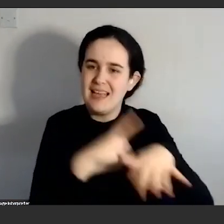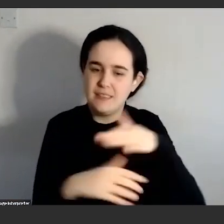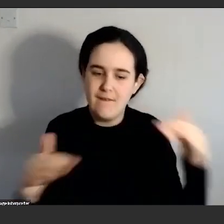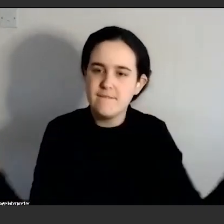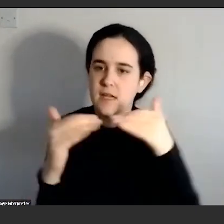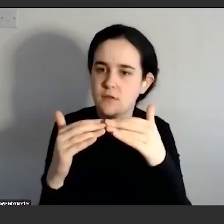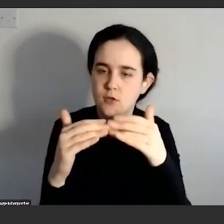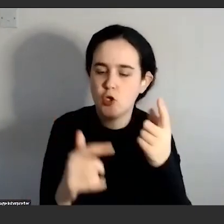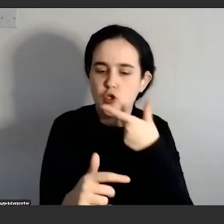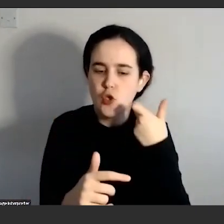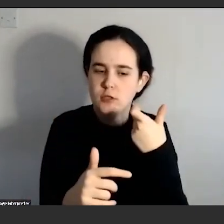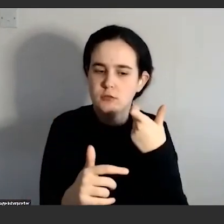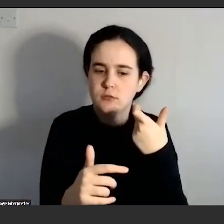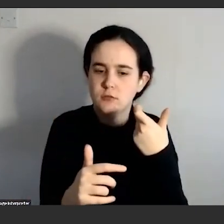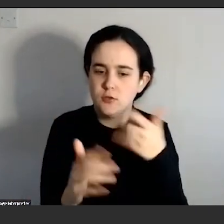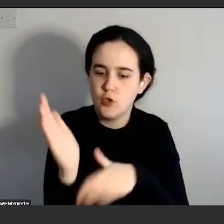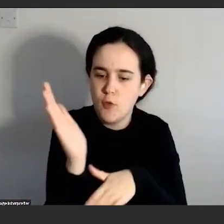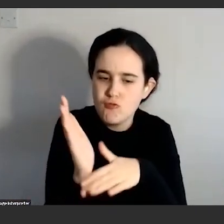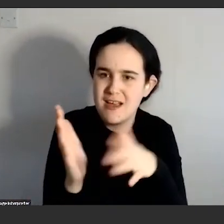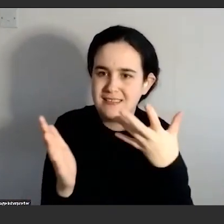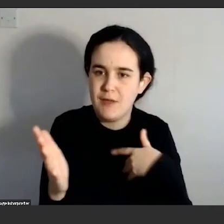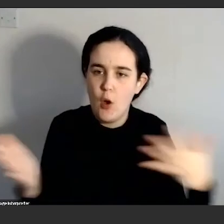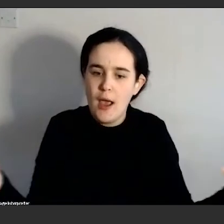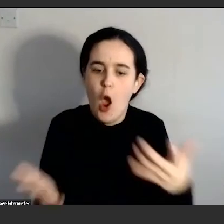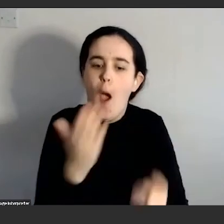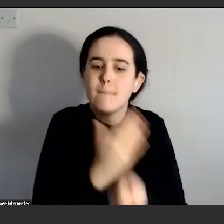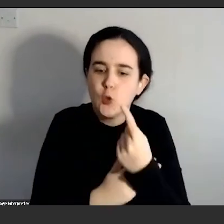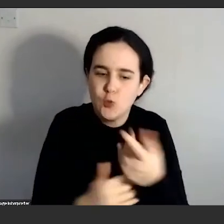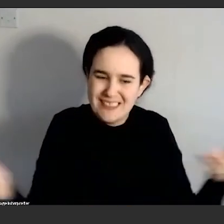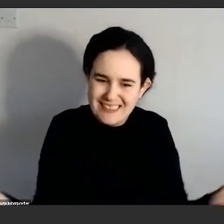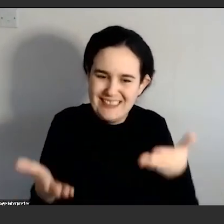So, where are we with